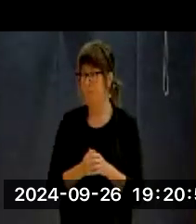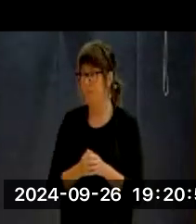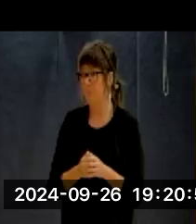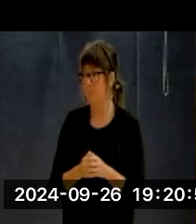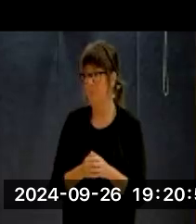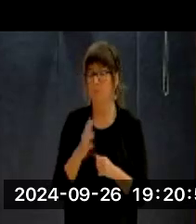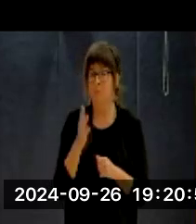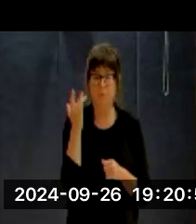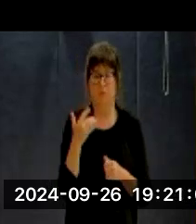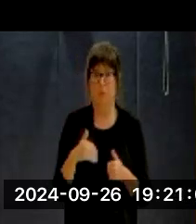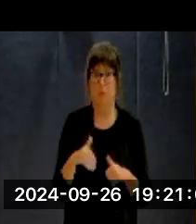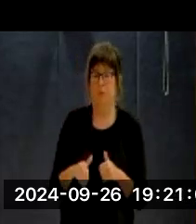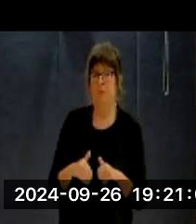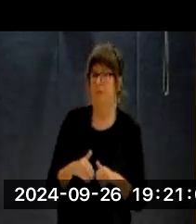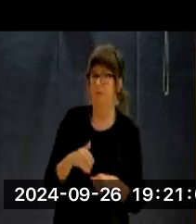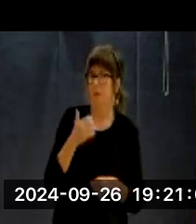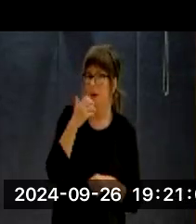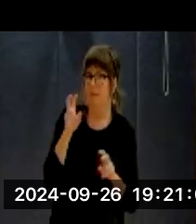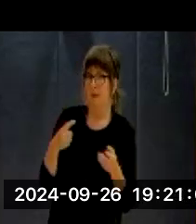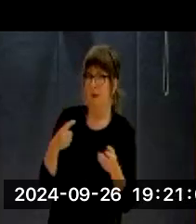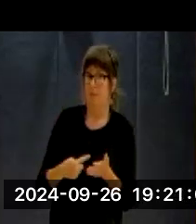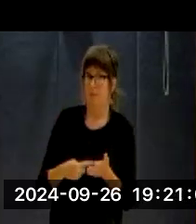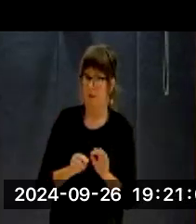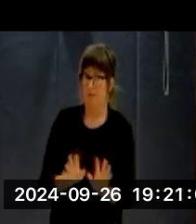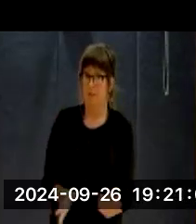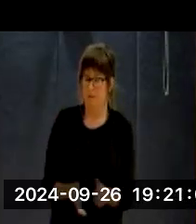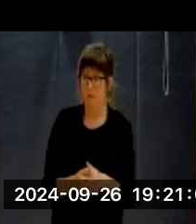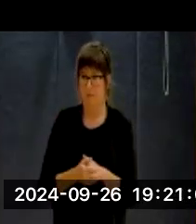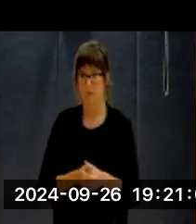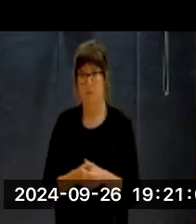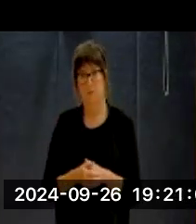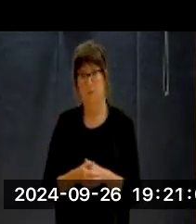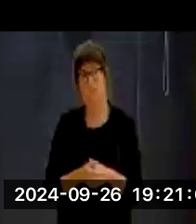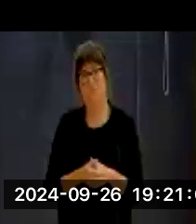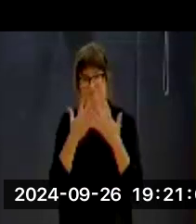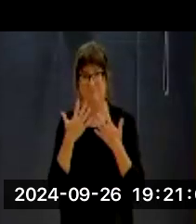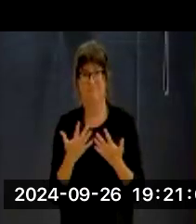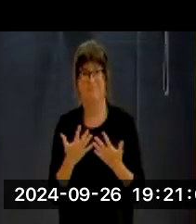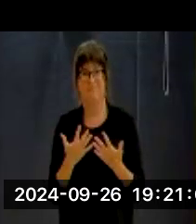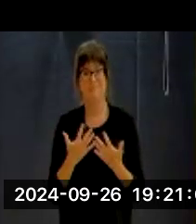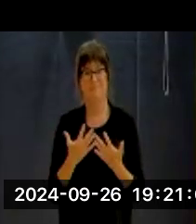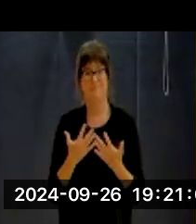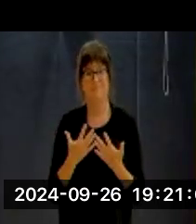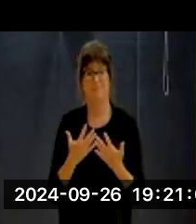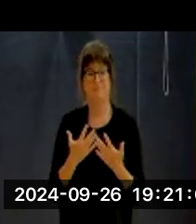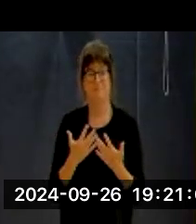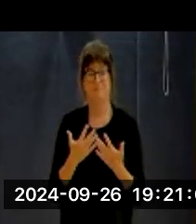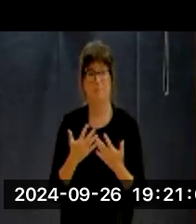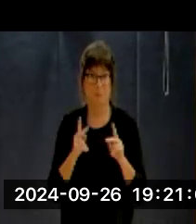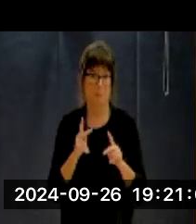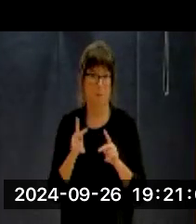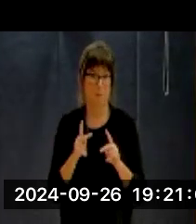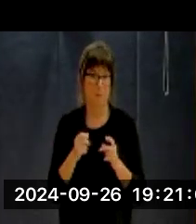this is a hot topic, as you can tell. And sadly, as those of us who advocate on a